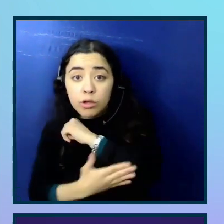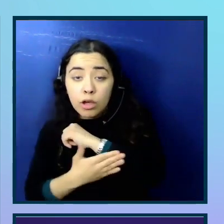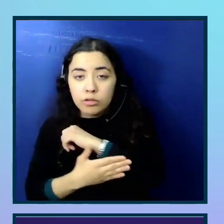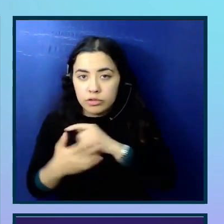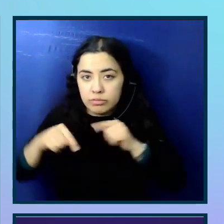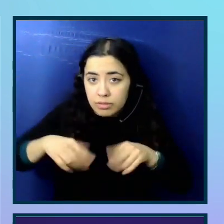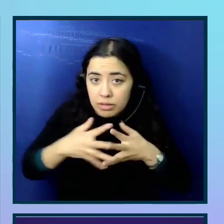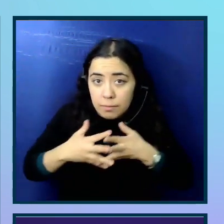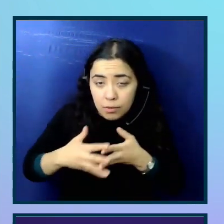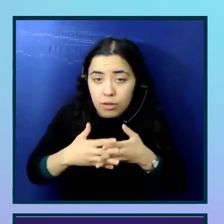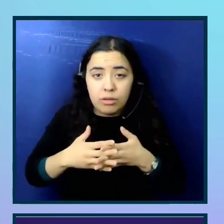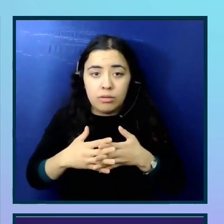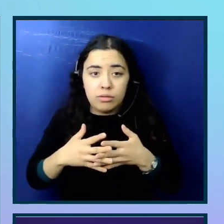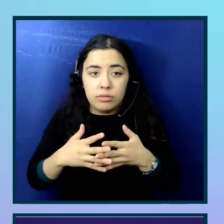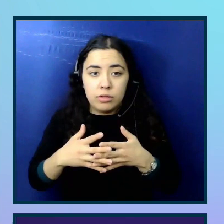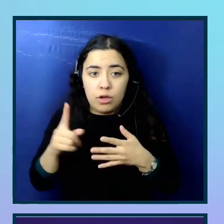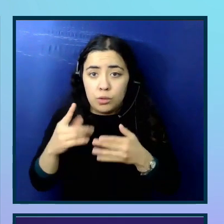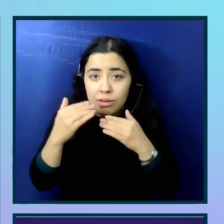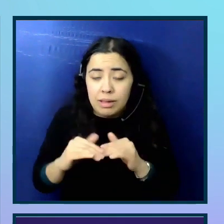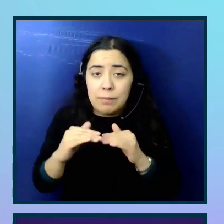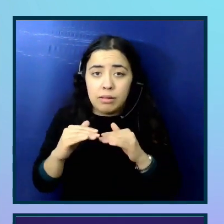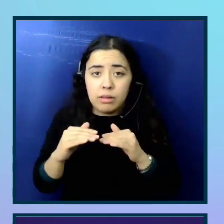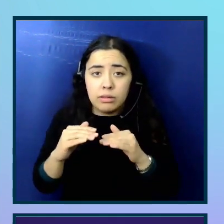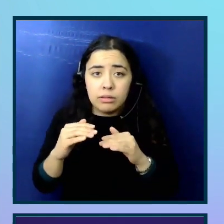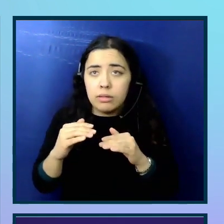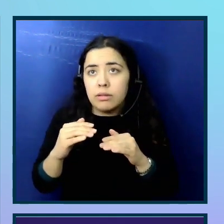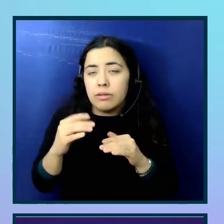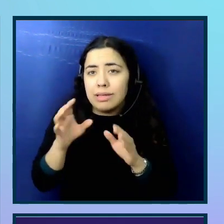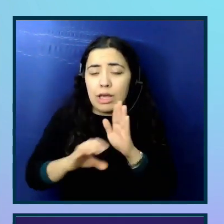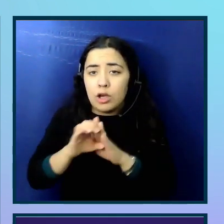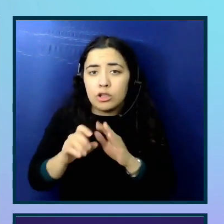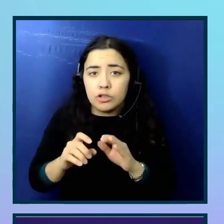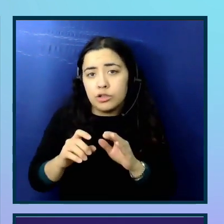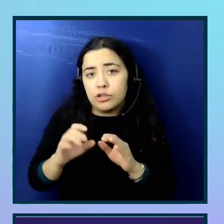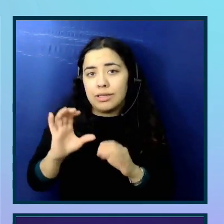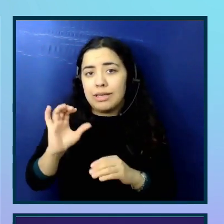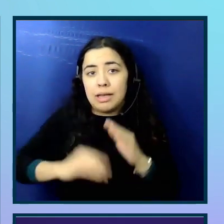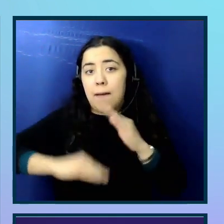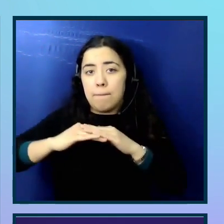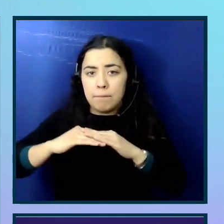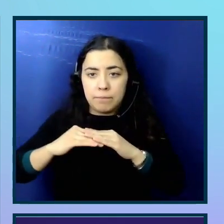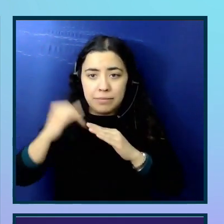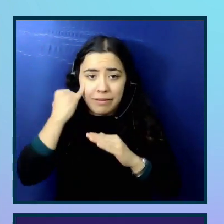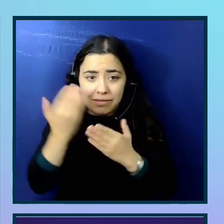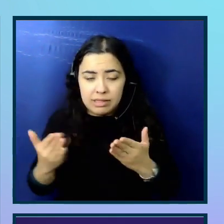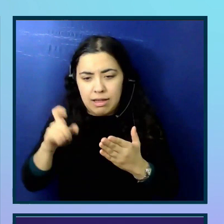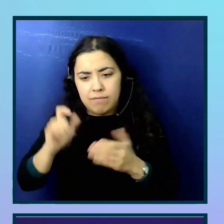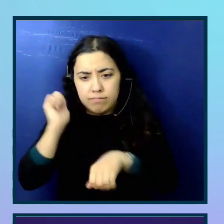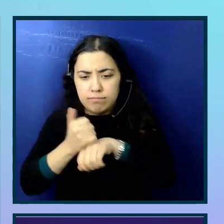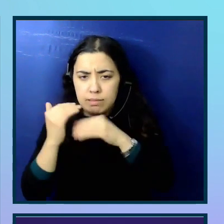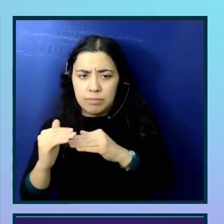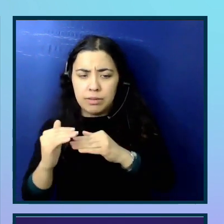enough? Like, are you putting a no character cap on things that have rigid character caps? And can they use any format, or do they need to use